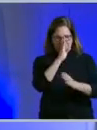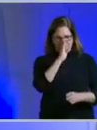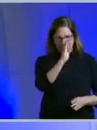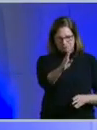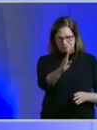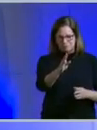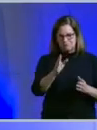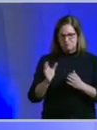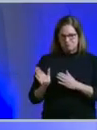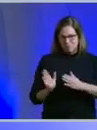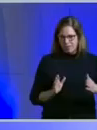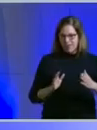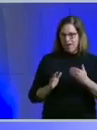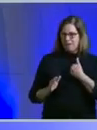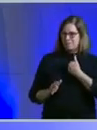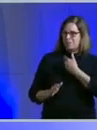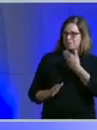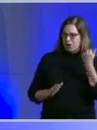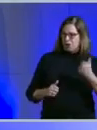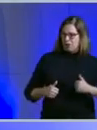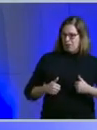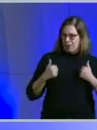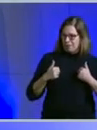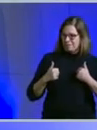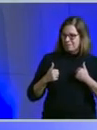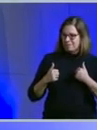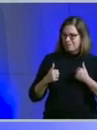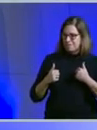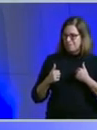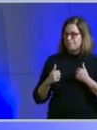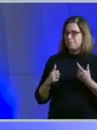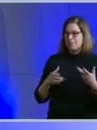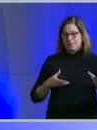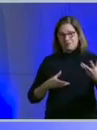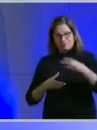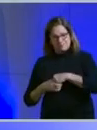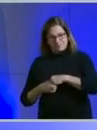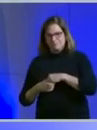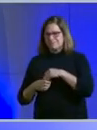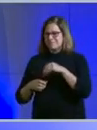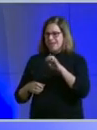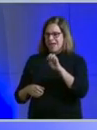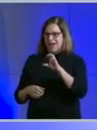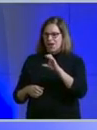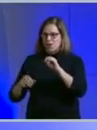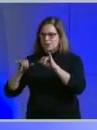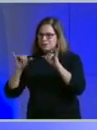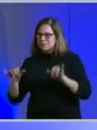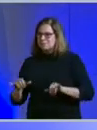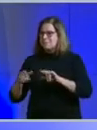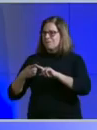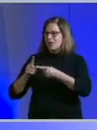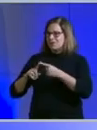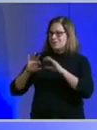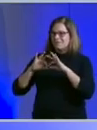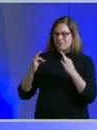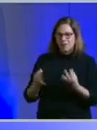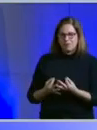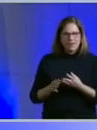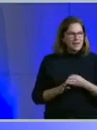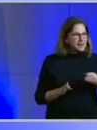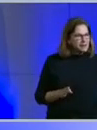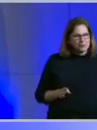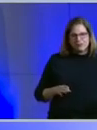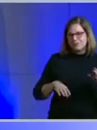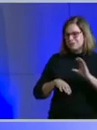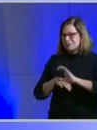wider circumference, their ecosystem, their families, their friends, their peers, their neighborhoods, the village that we all